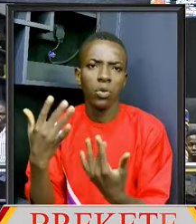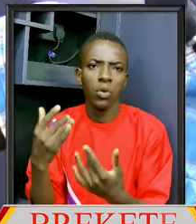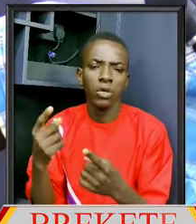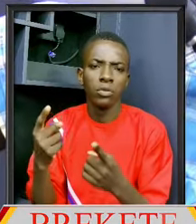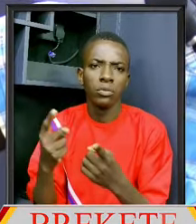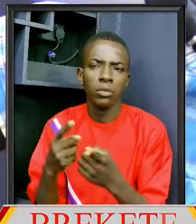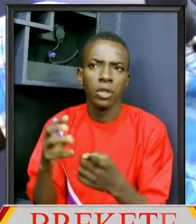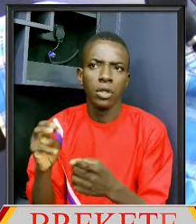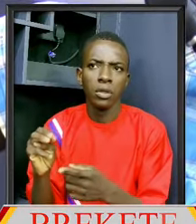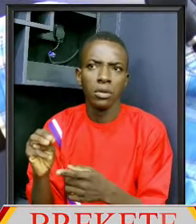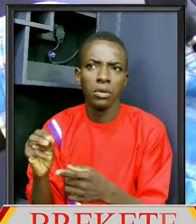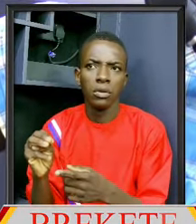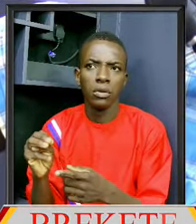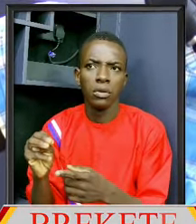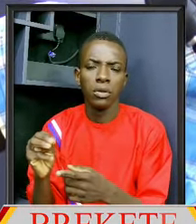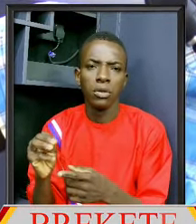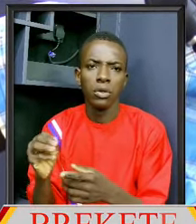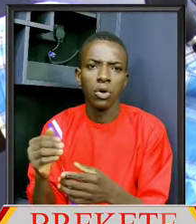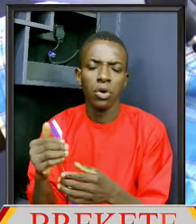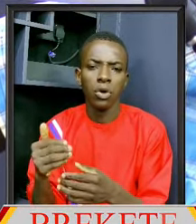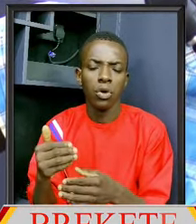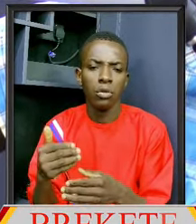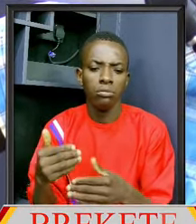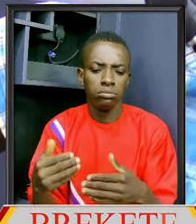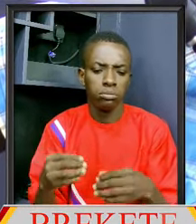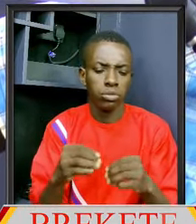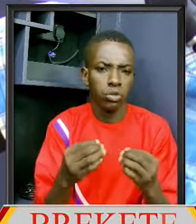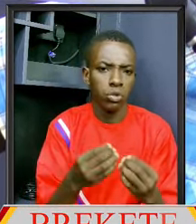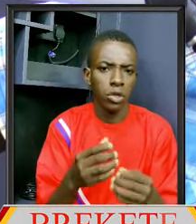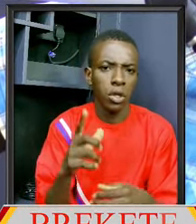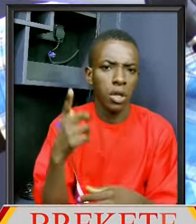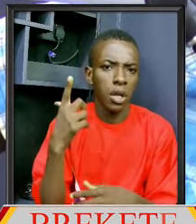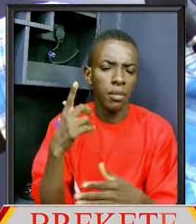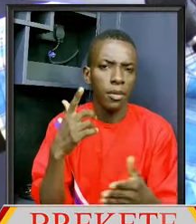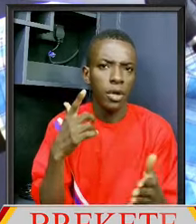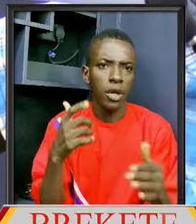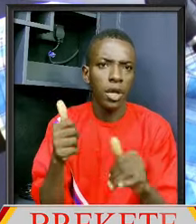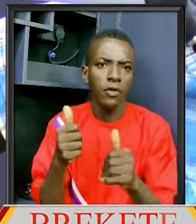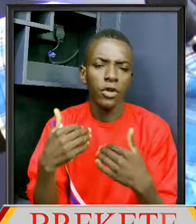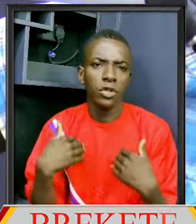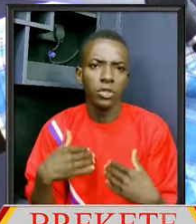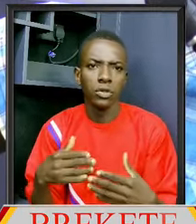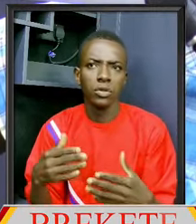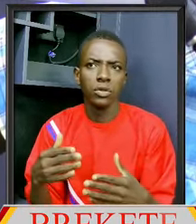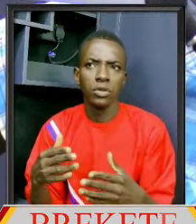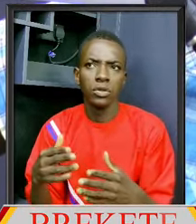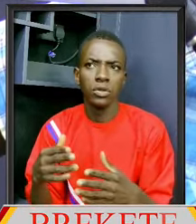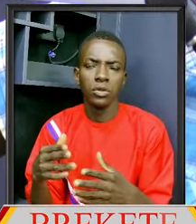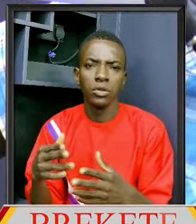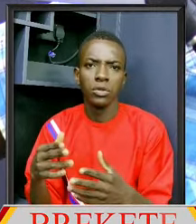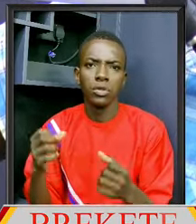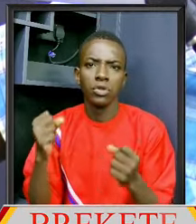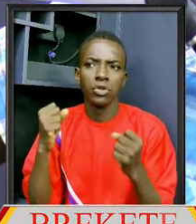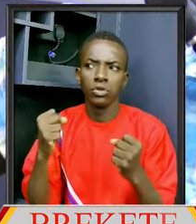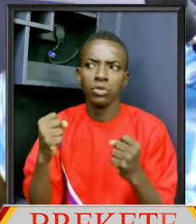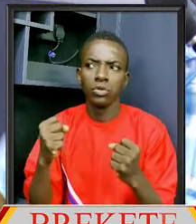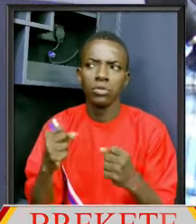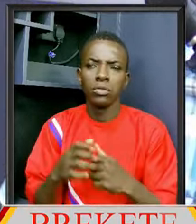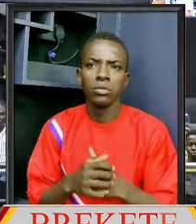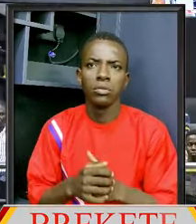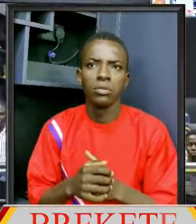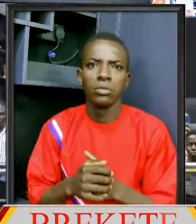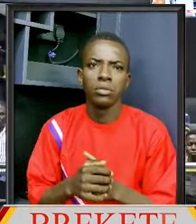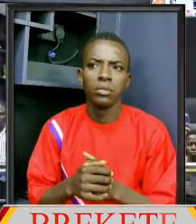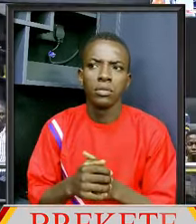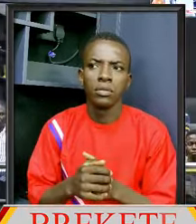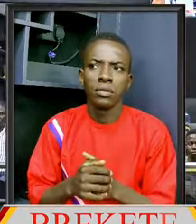make I meet him. Tell him say, coordinate lab here. Coordinate lab here. Everything go come dey together like my elder.